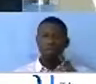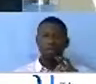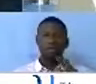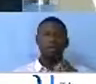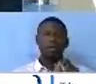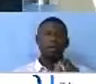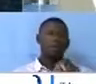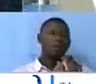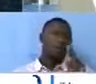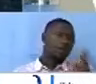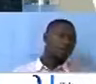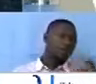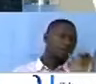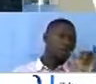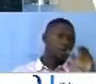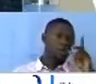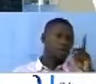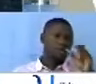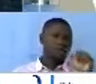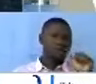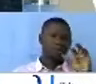He testified.